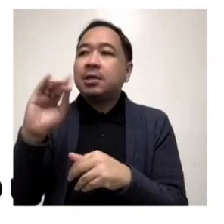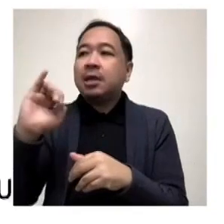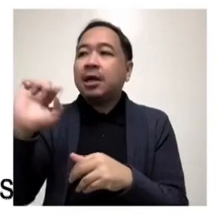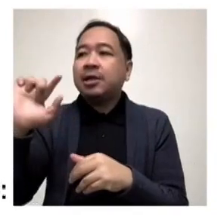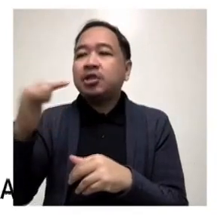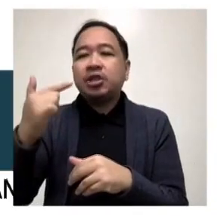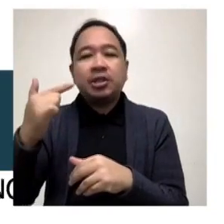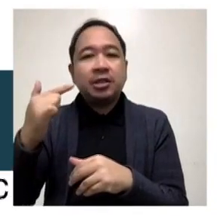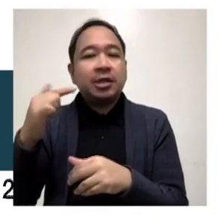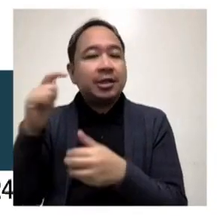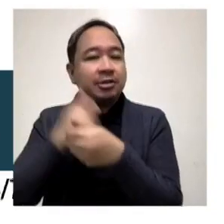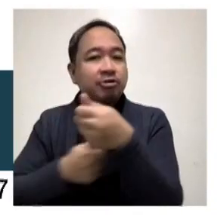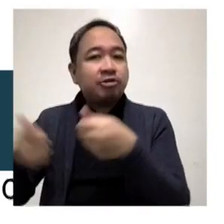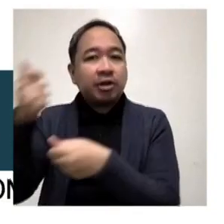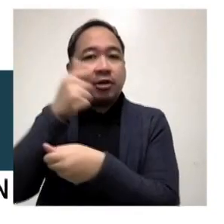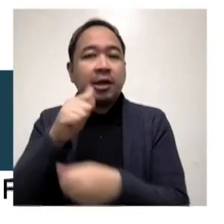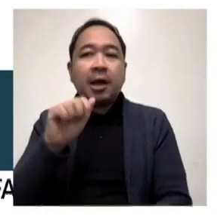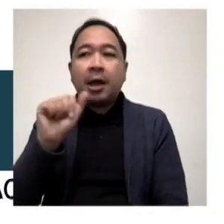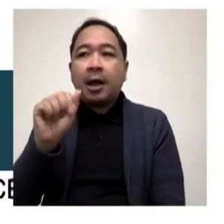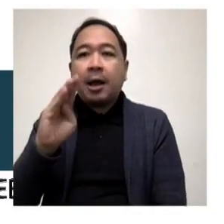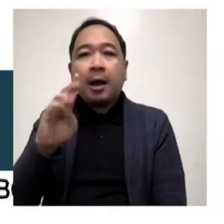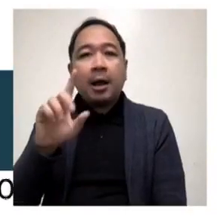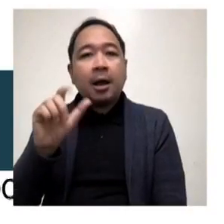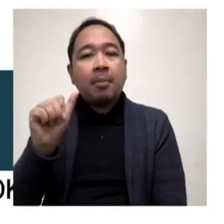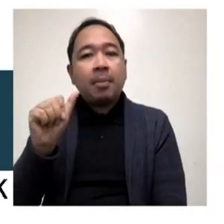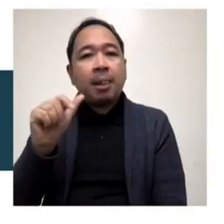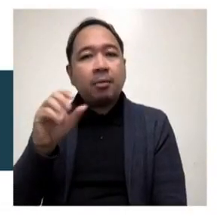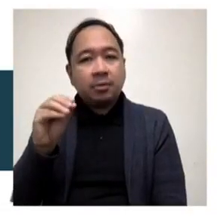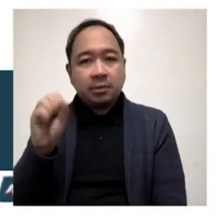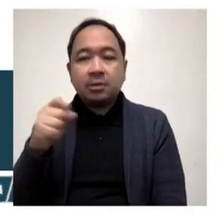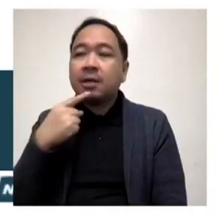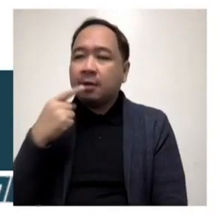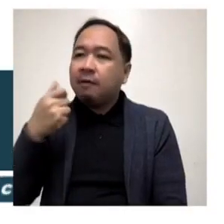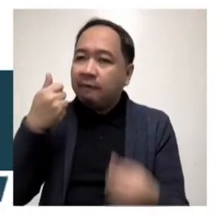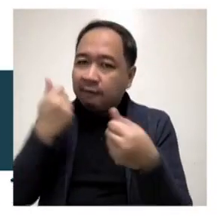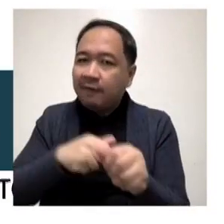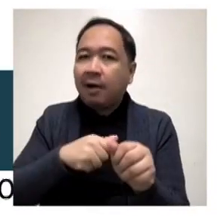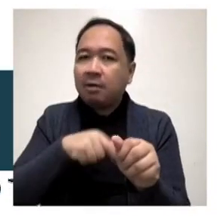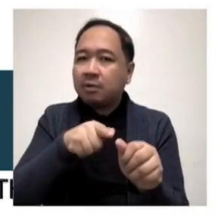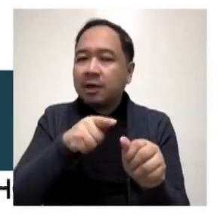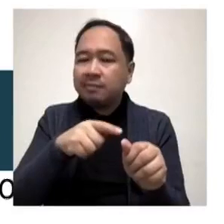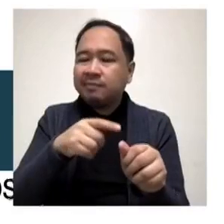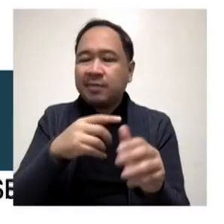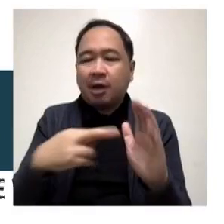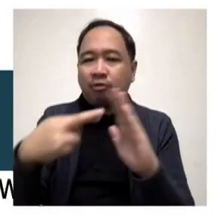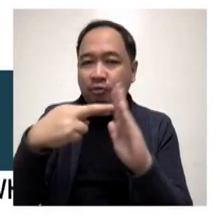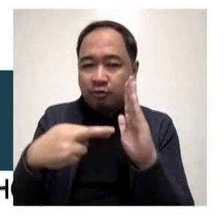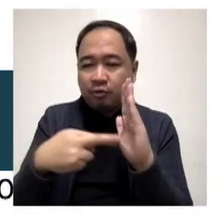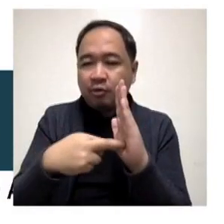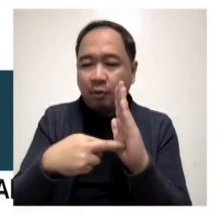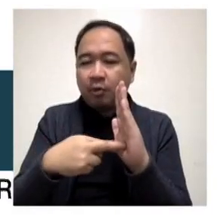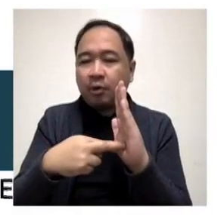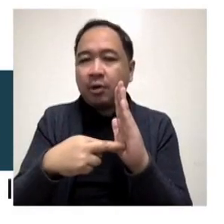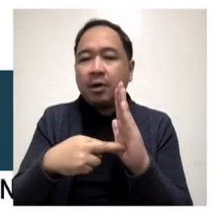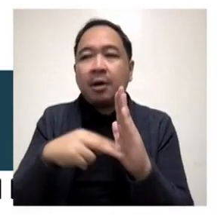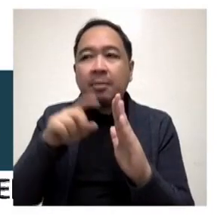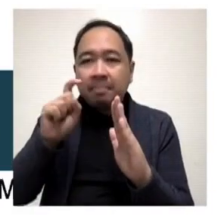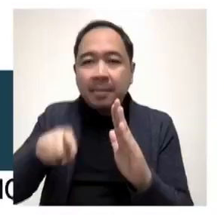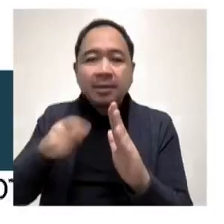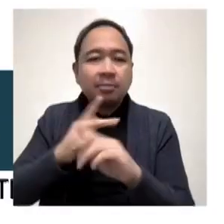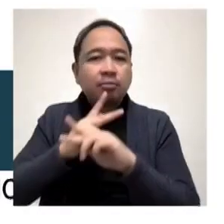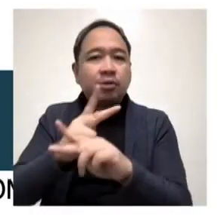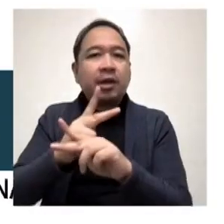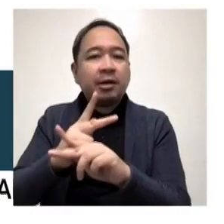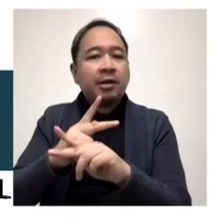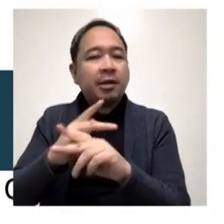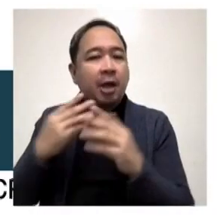Abalos, a system that will adhere to the rule of law, protect basic human rights. How will this look like